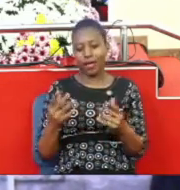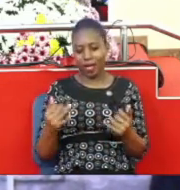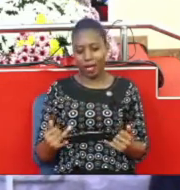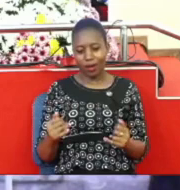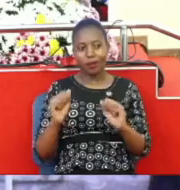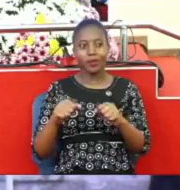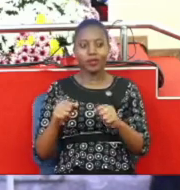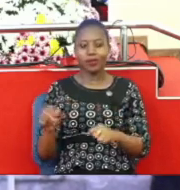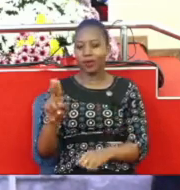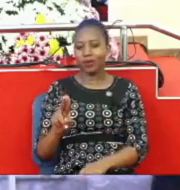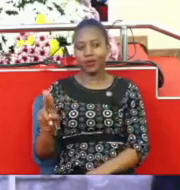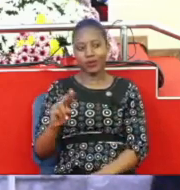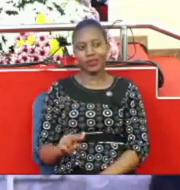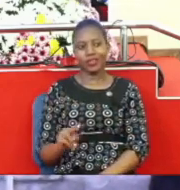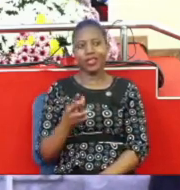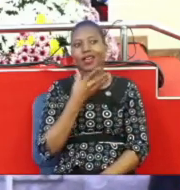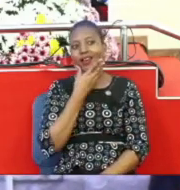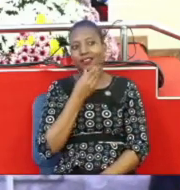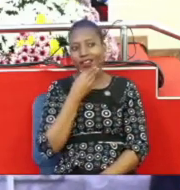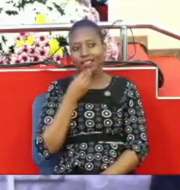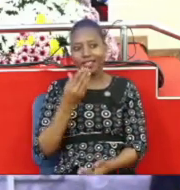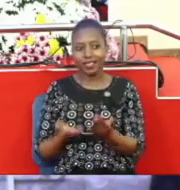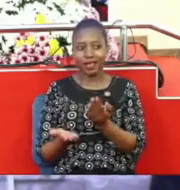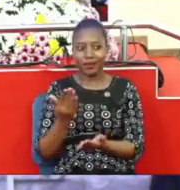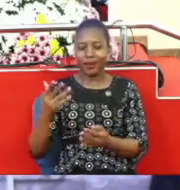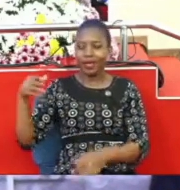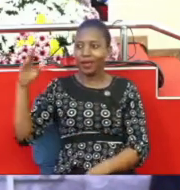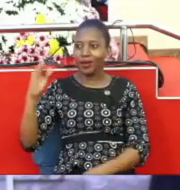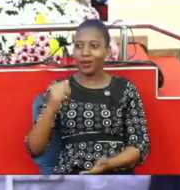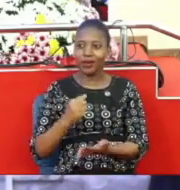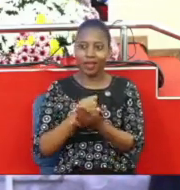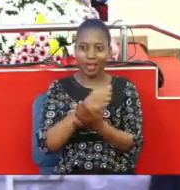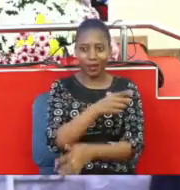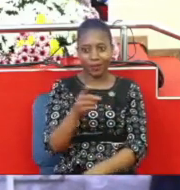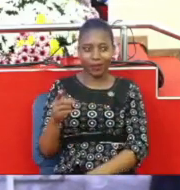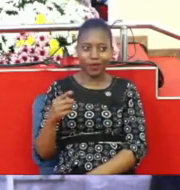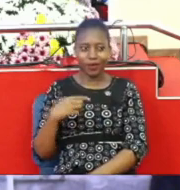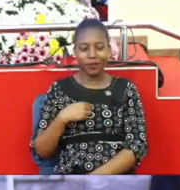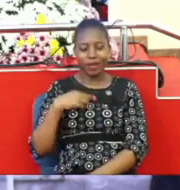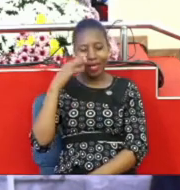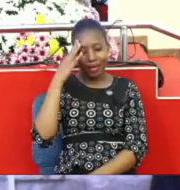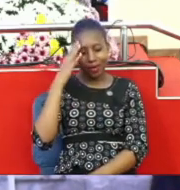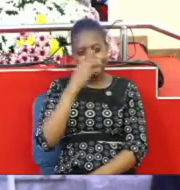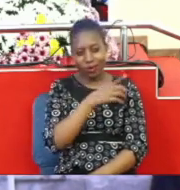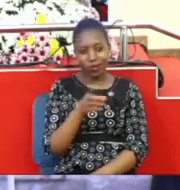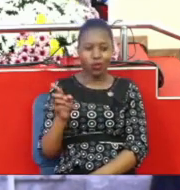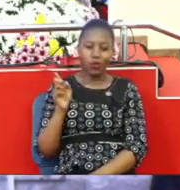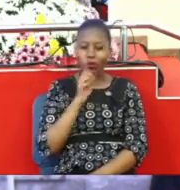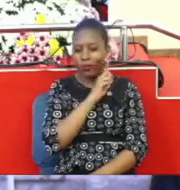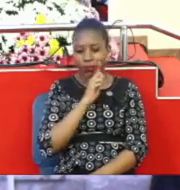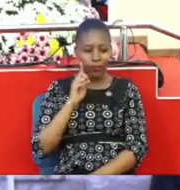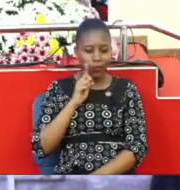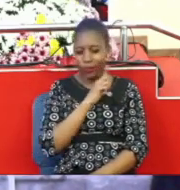May God help you. Na Mungu akusaidie. I know you are still disciplining them. Najua bado unawapatia nidhamu watoto. But may the children also have